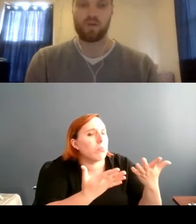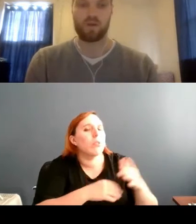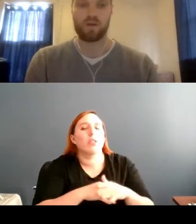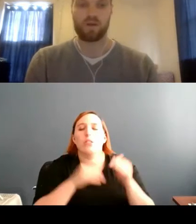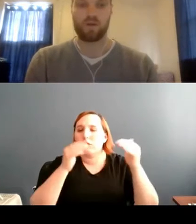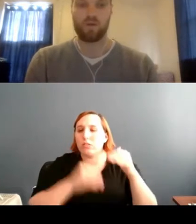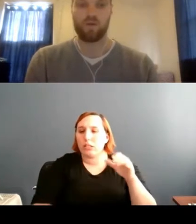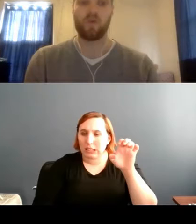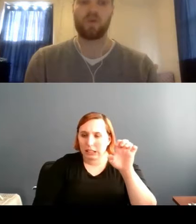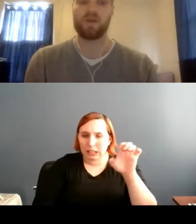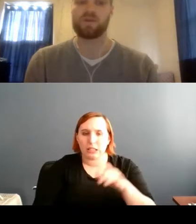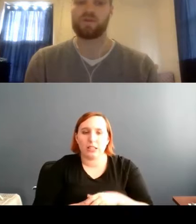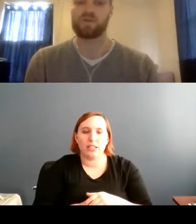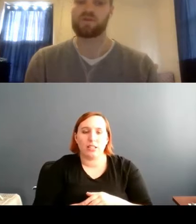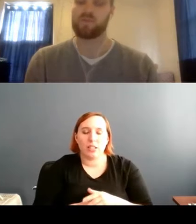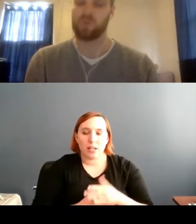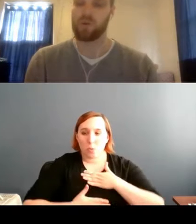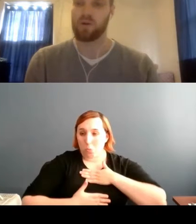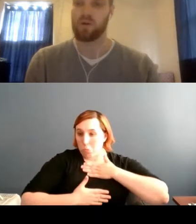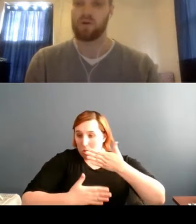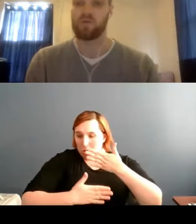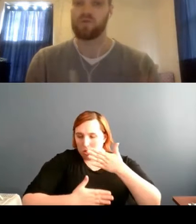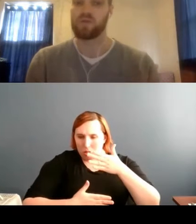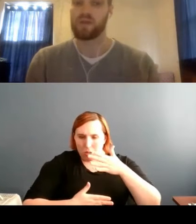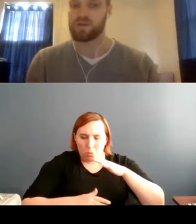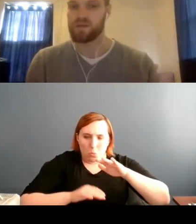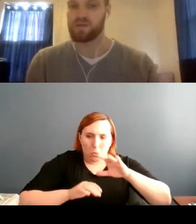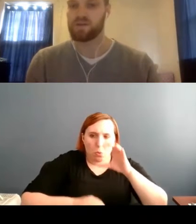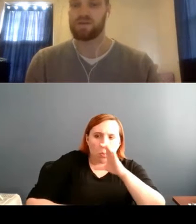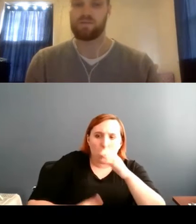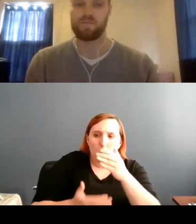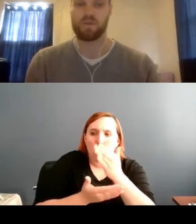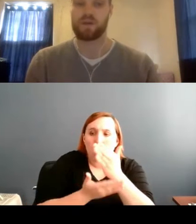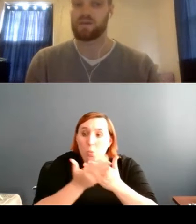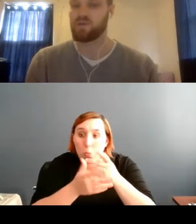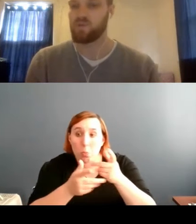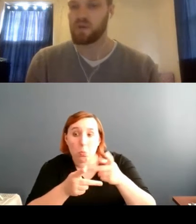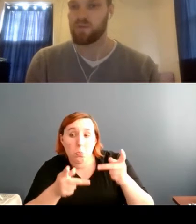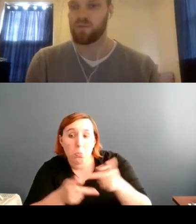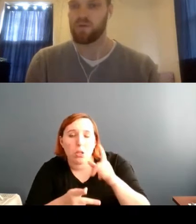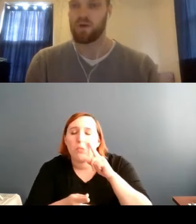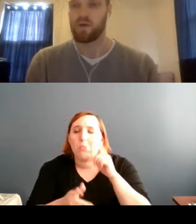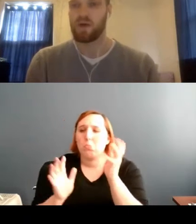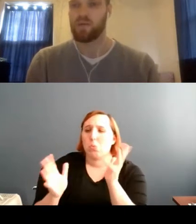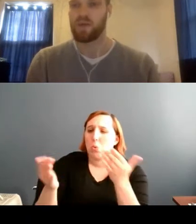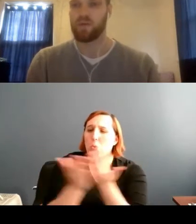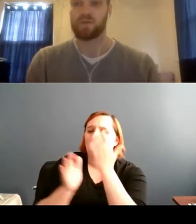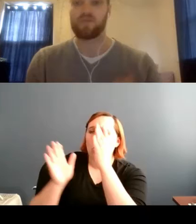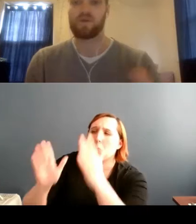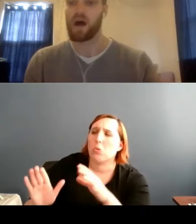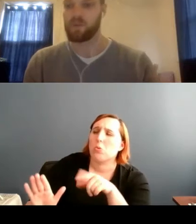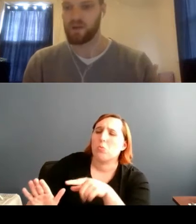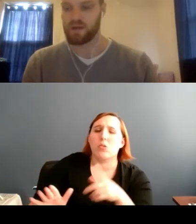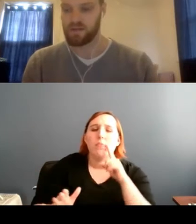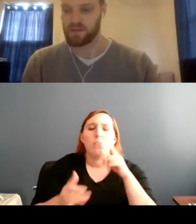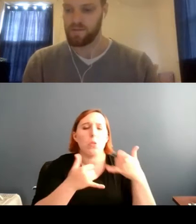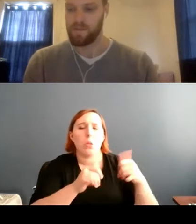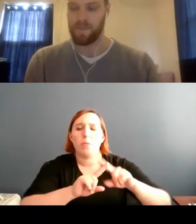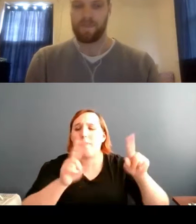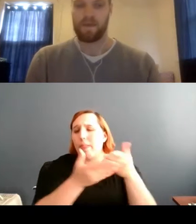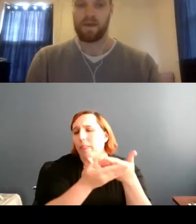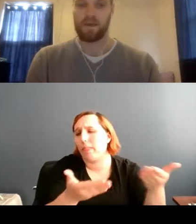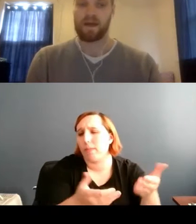you the willingness to explore new places, maybe talk to new people, and play with different